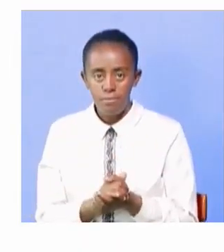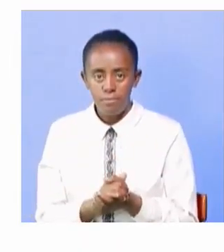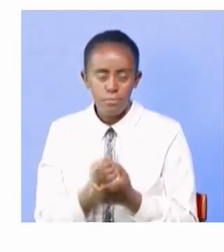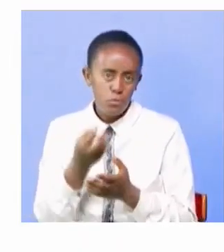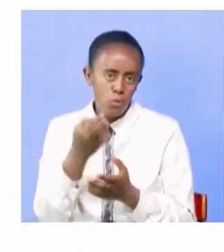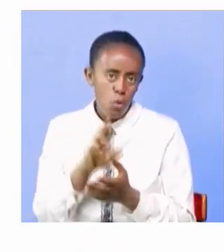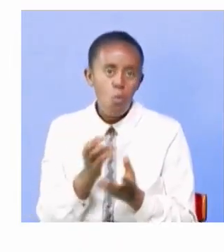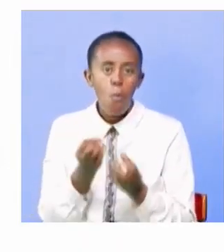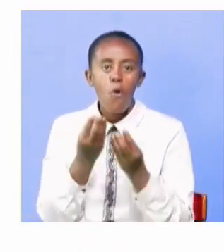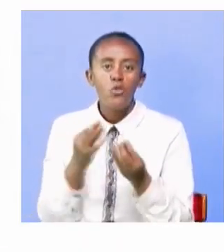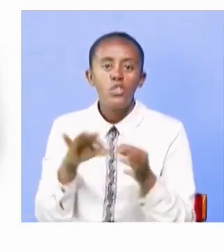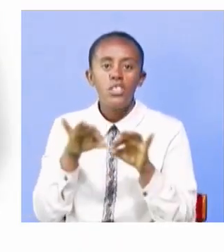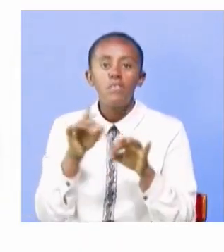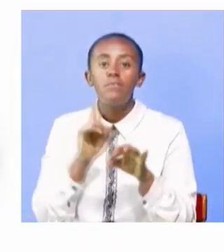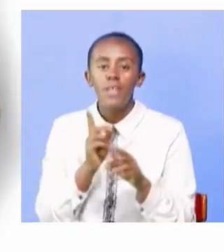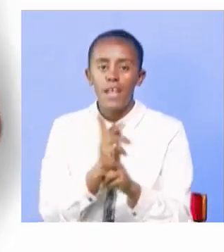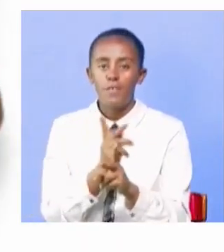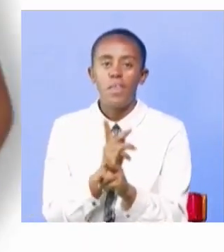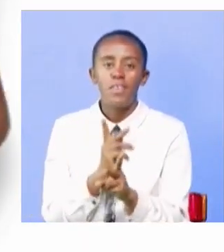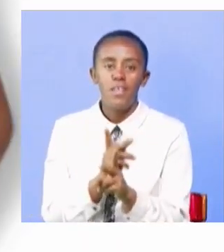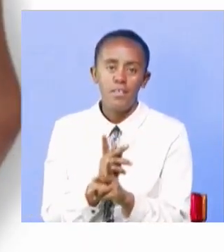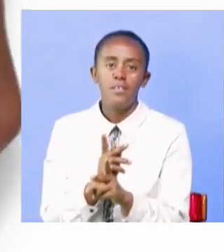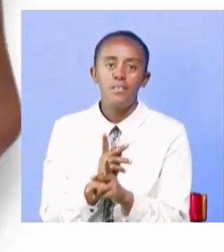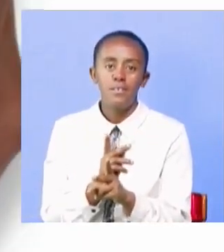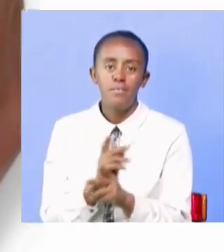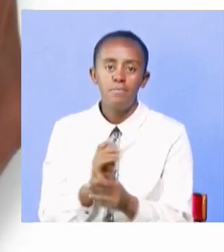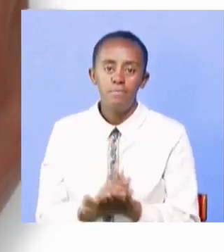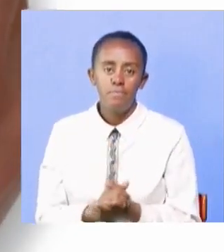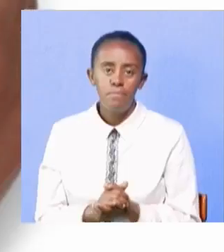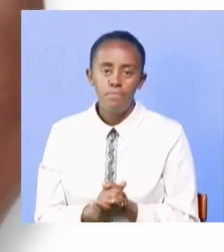or more than what is expected.